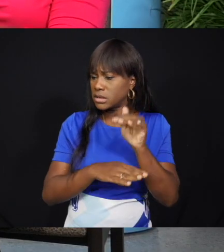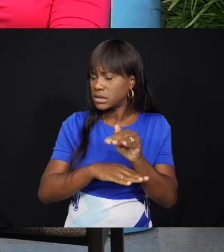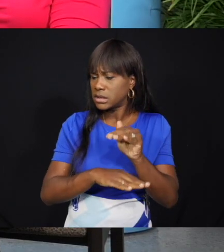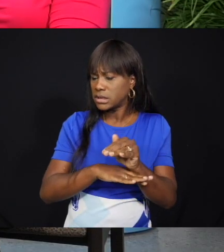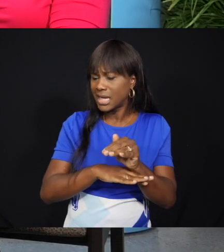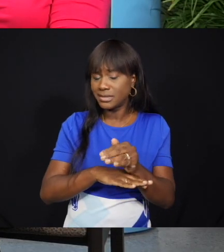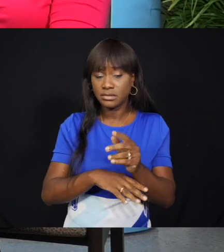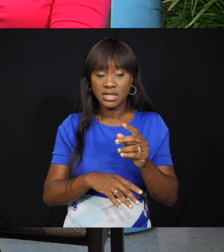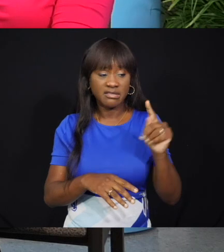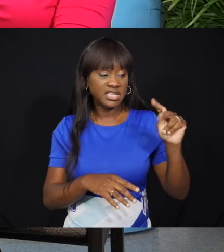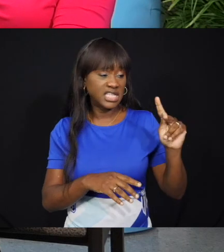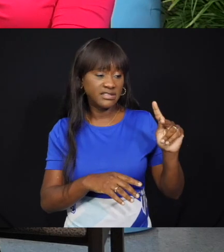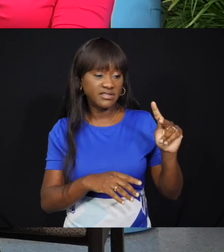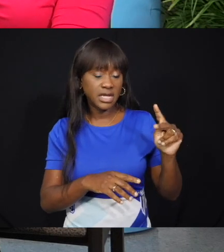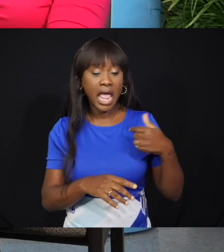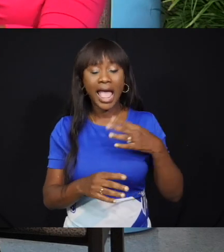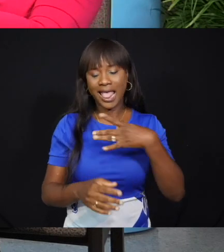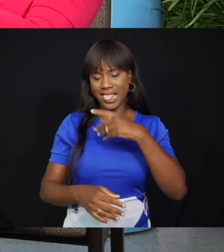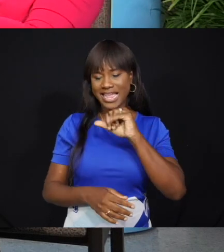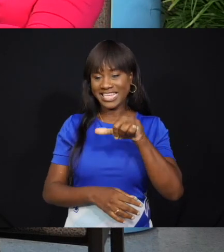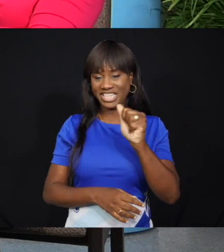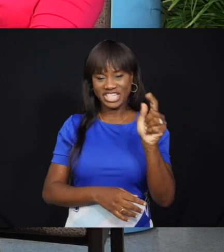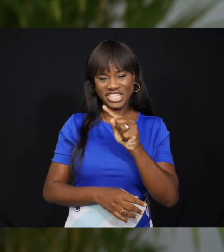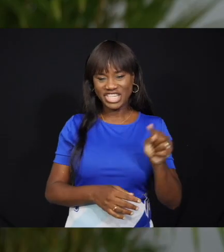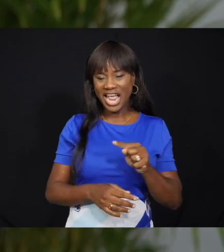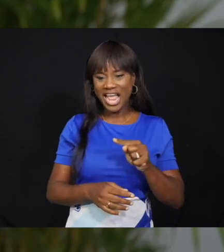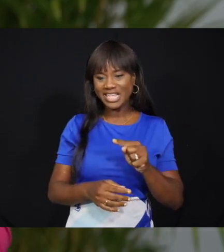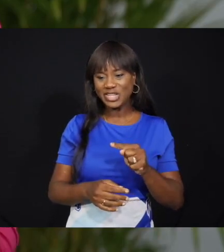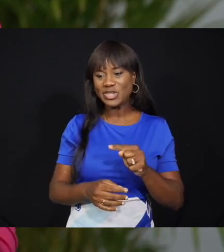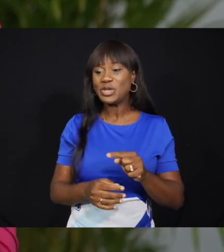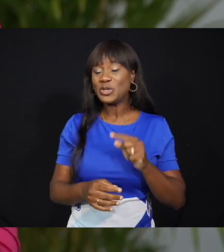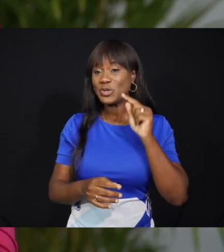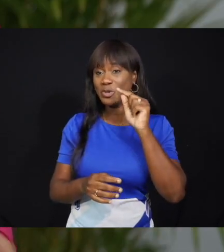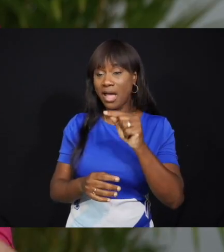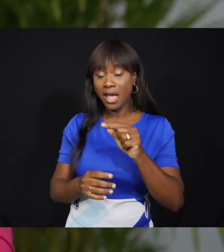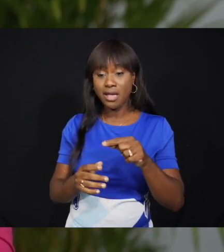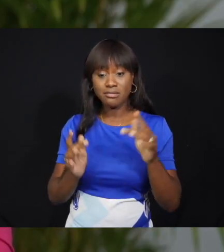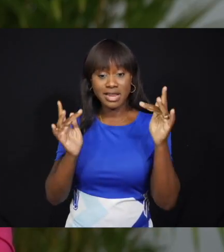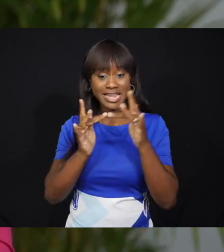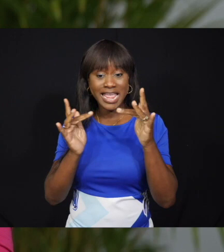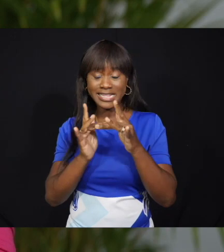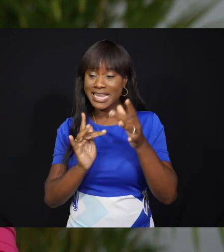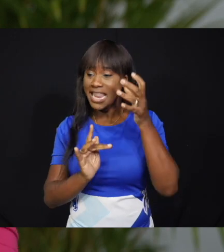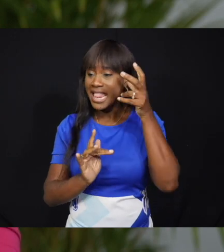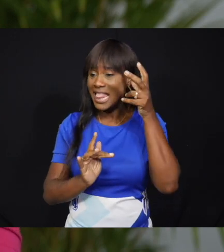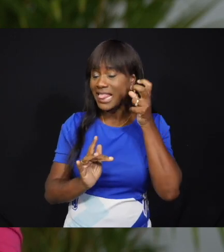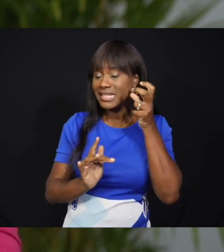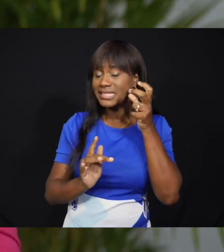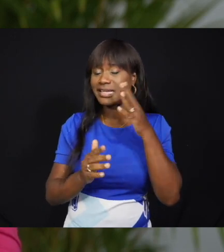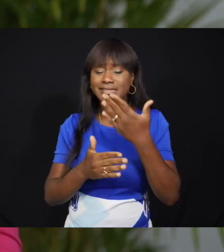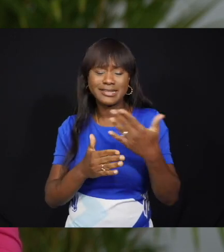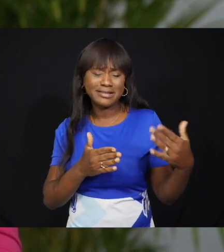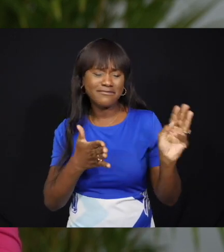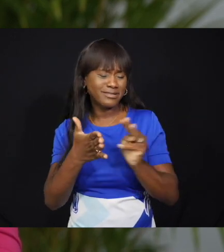don't know. So they don't know how much that they are cutting themselves off. I listen at night when maybe there's nothing of interest for me on the